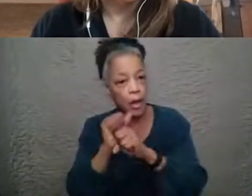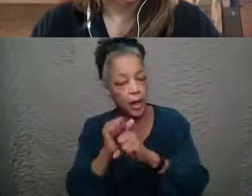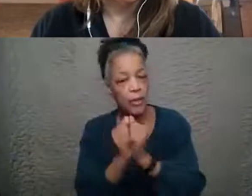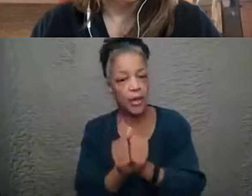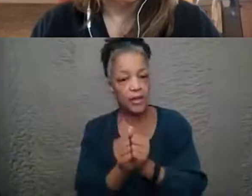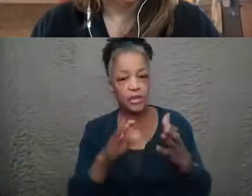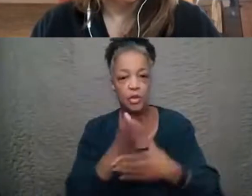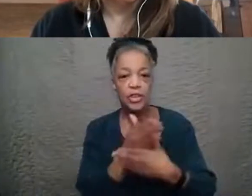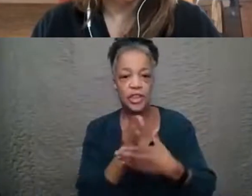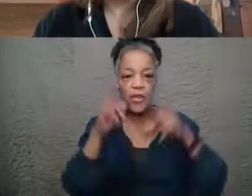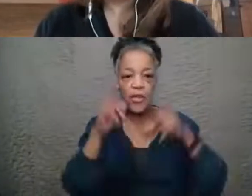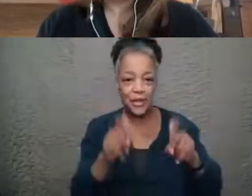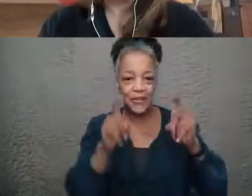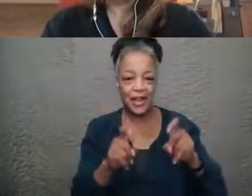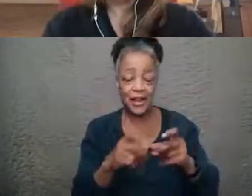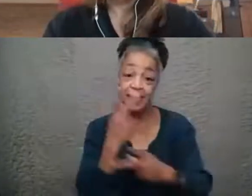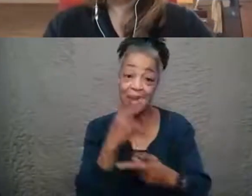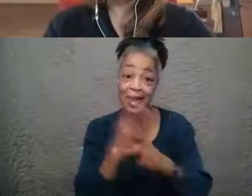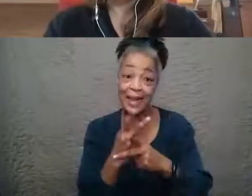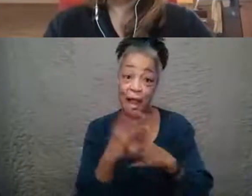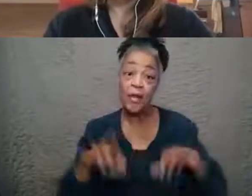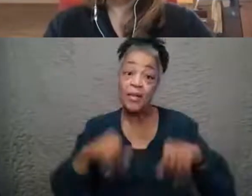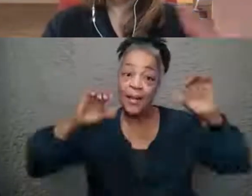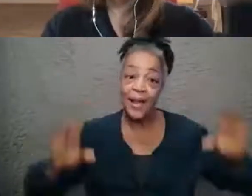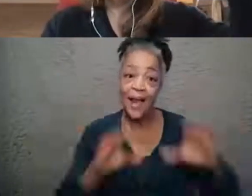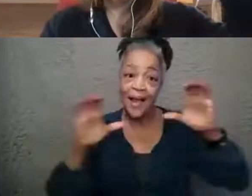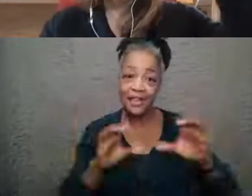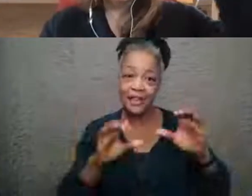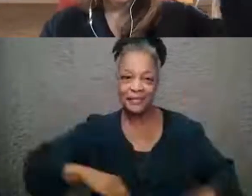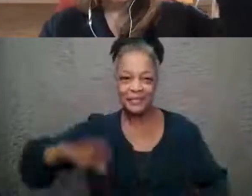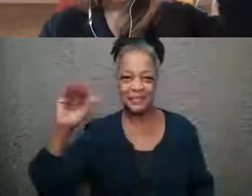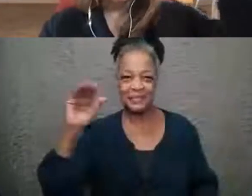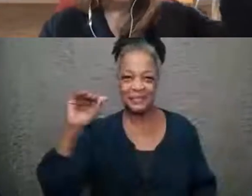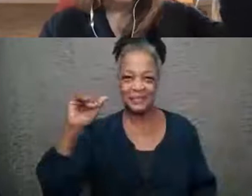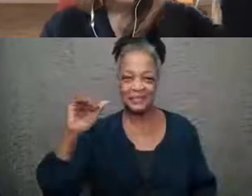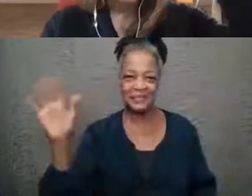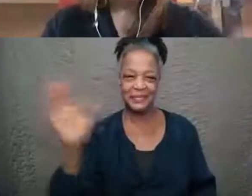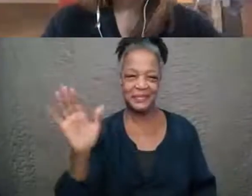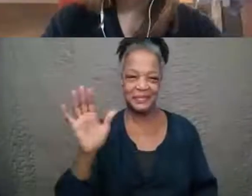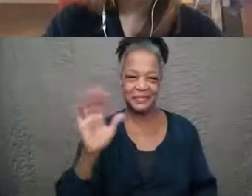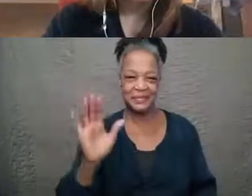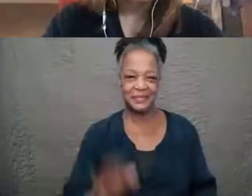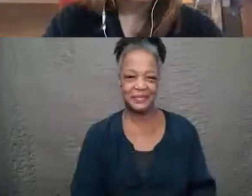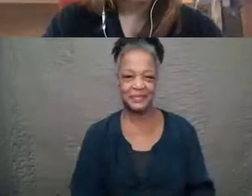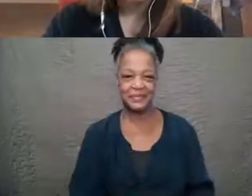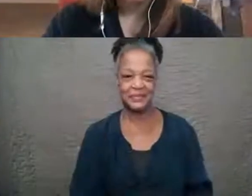And take care and take action, everyone. Goodbye. Bye. Thank you. Bye-bye.